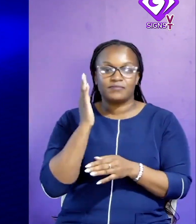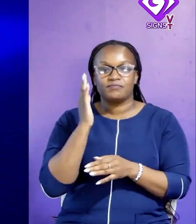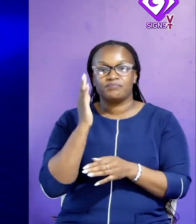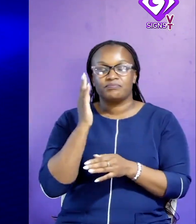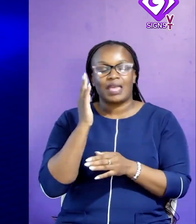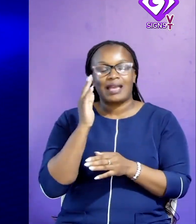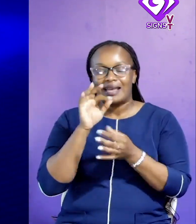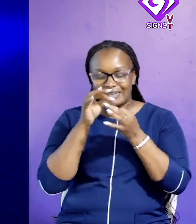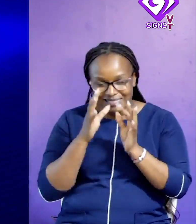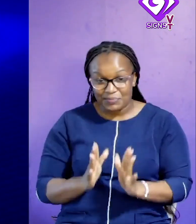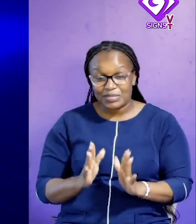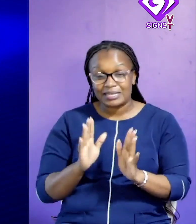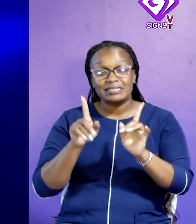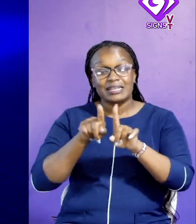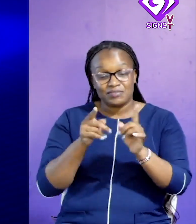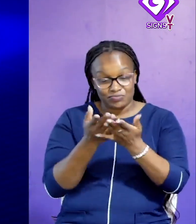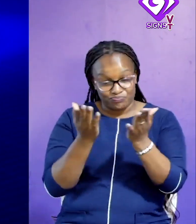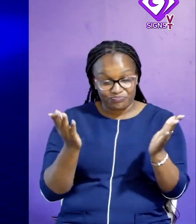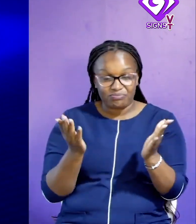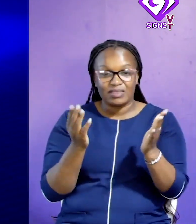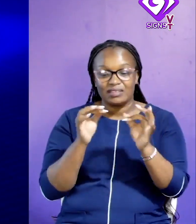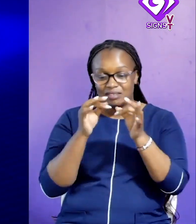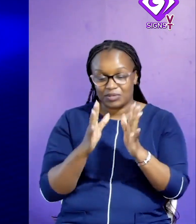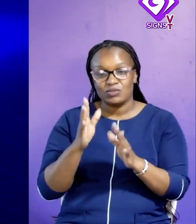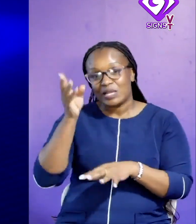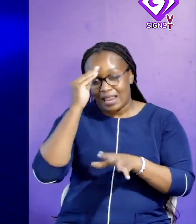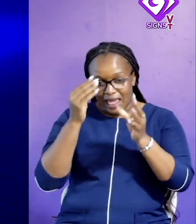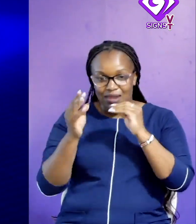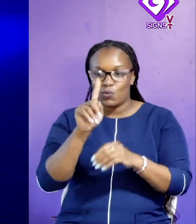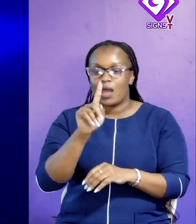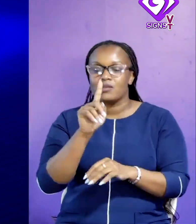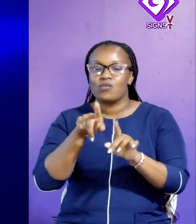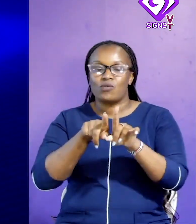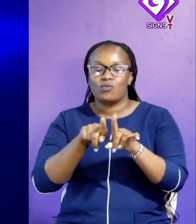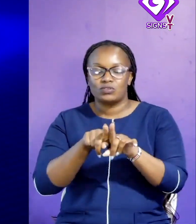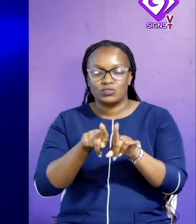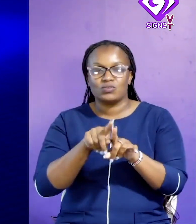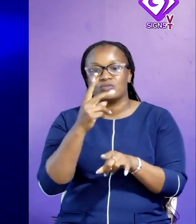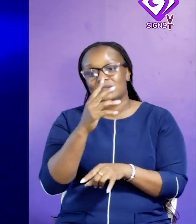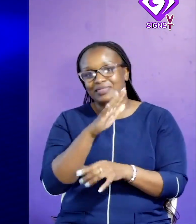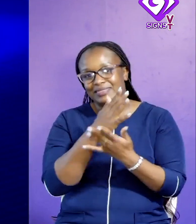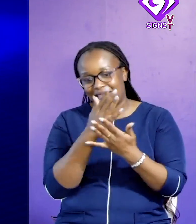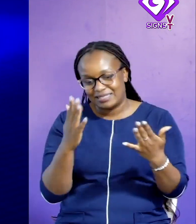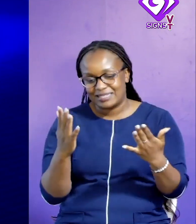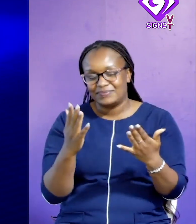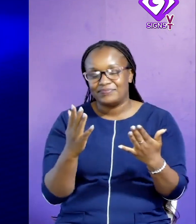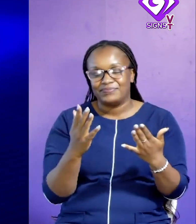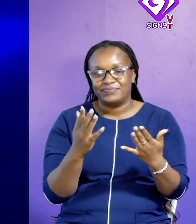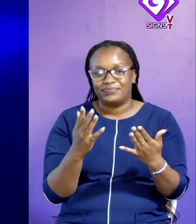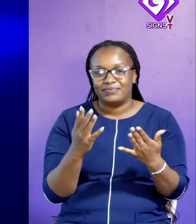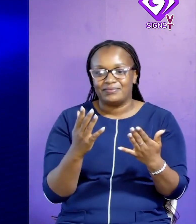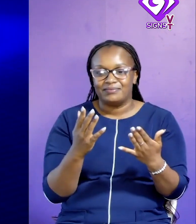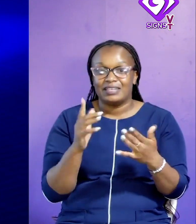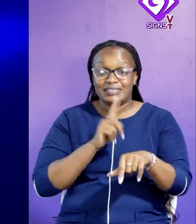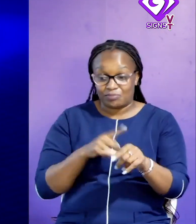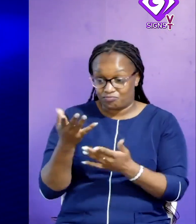you people, from the interpreter, you will learn one or two things on sign language. So